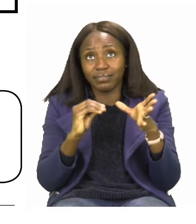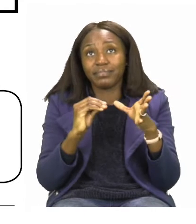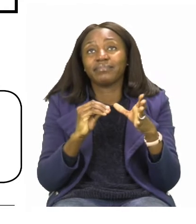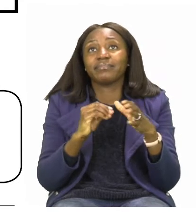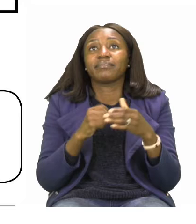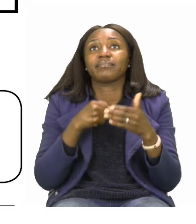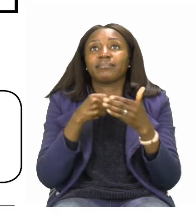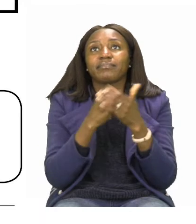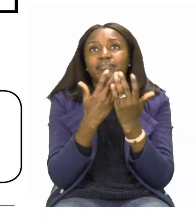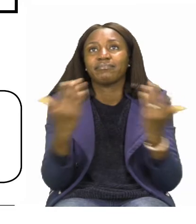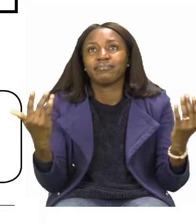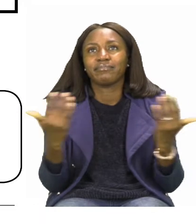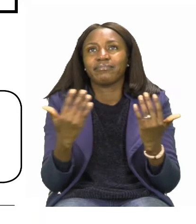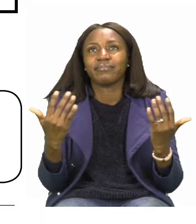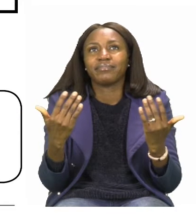leaves,